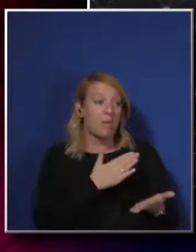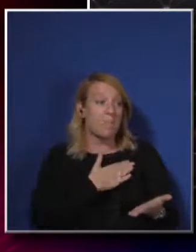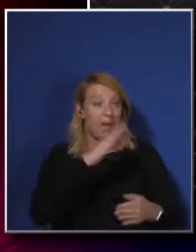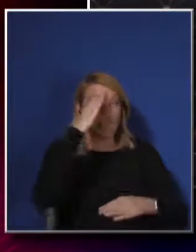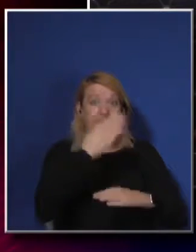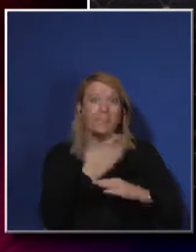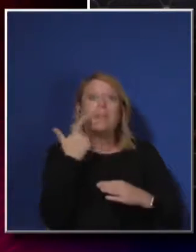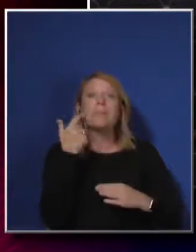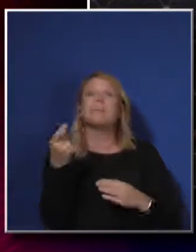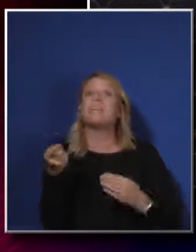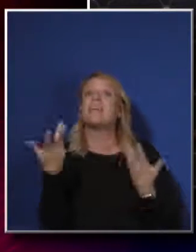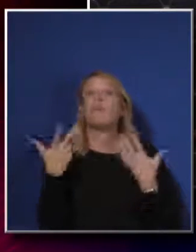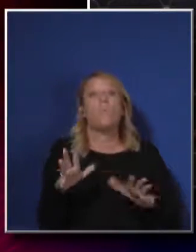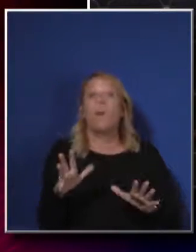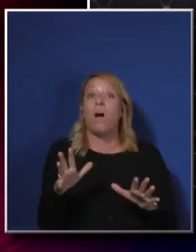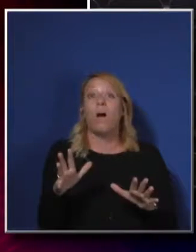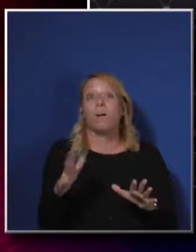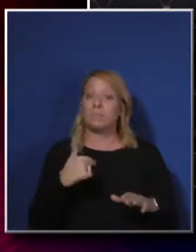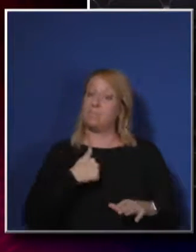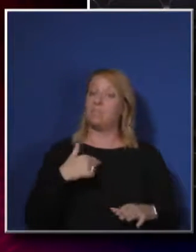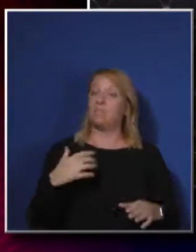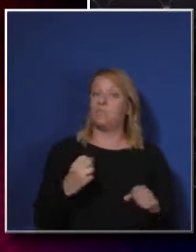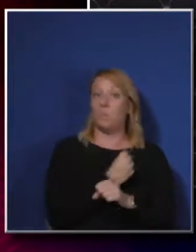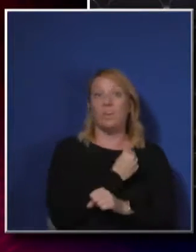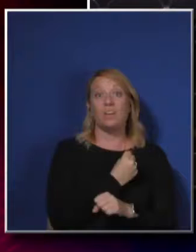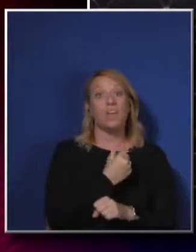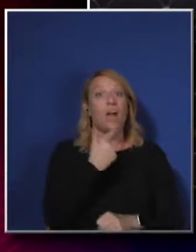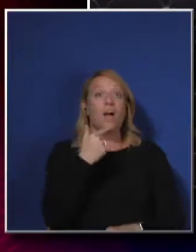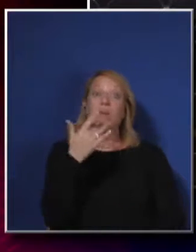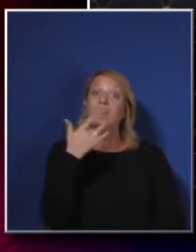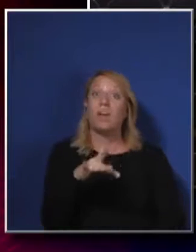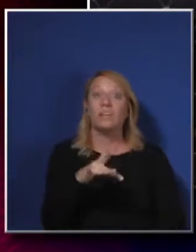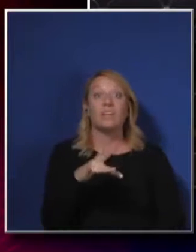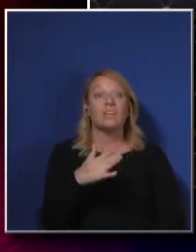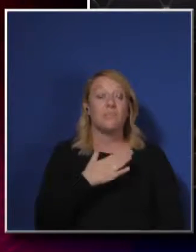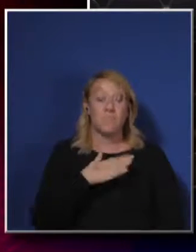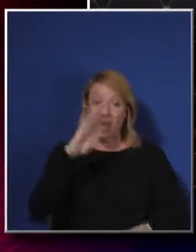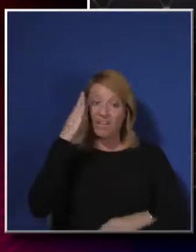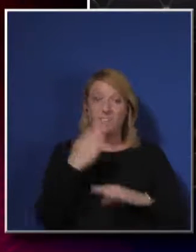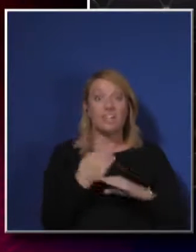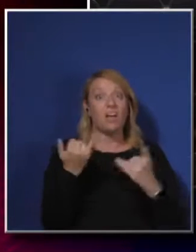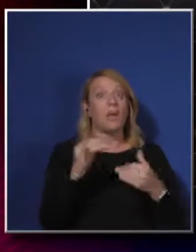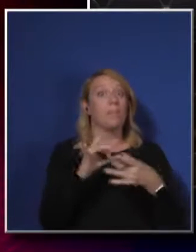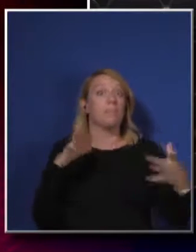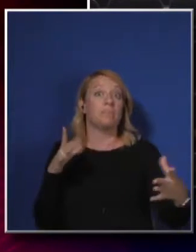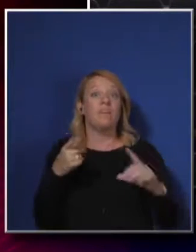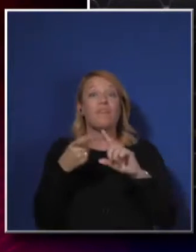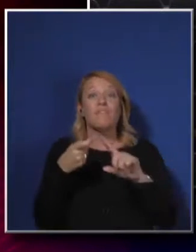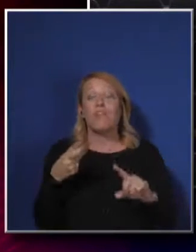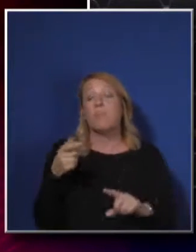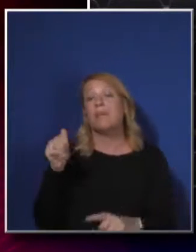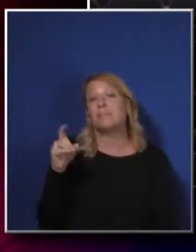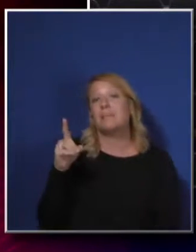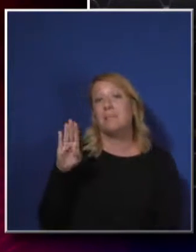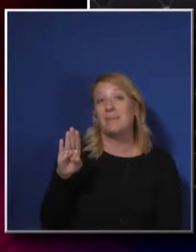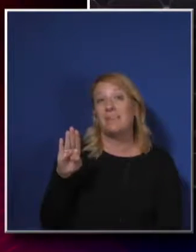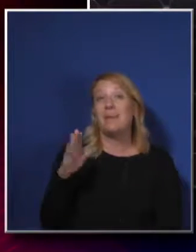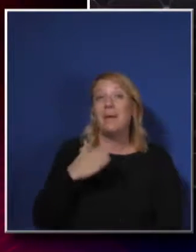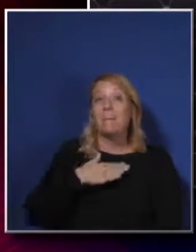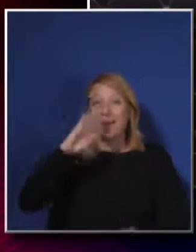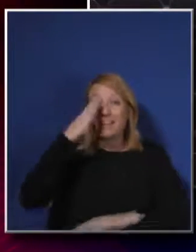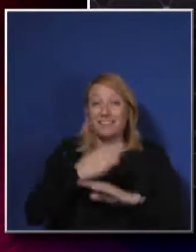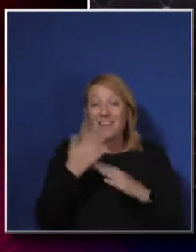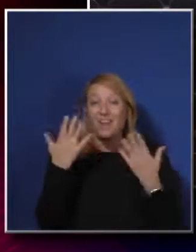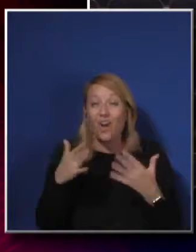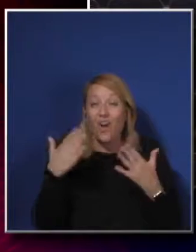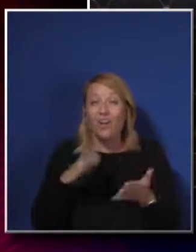got my son away from ASDB last fall. We won big time. In the 10 months away, he has learned 187 Braille contractions with a provider who